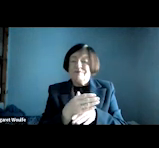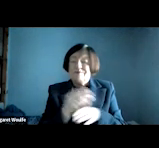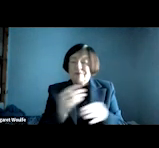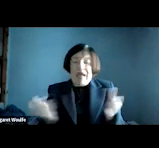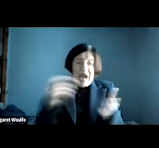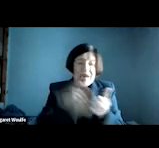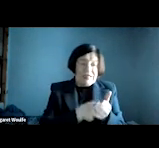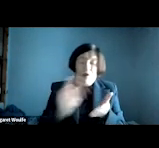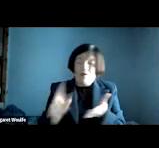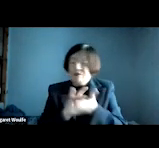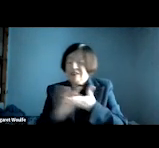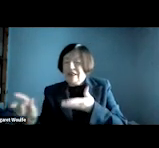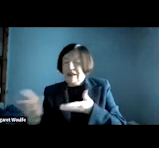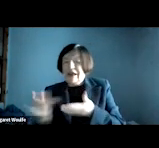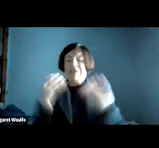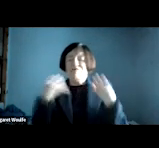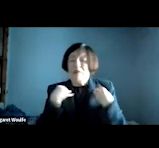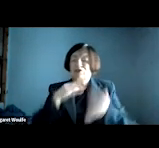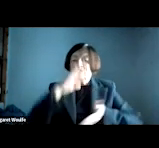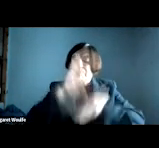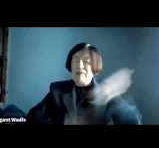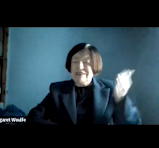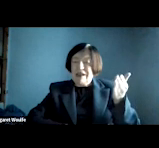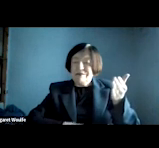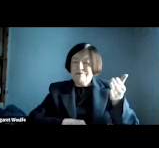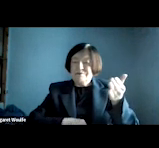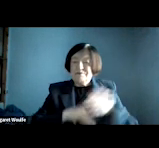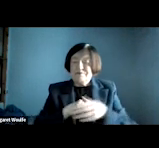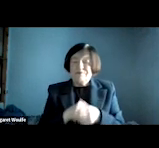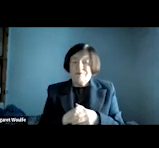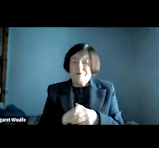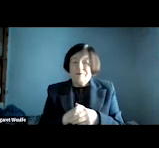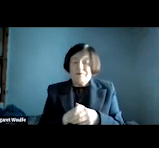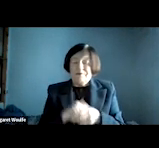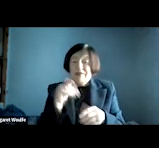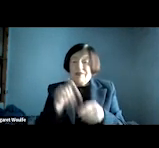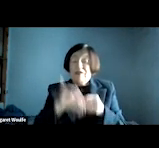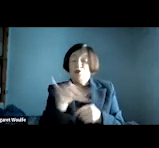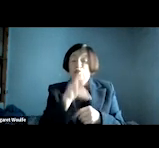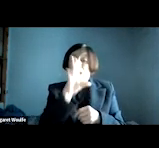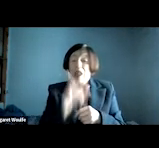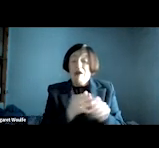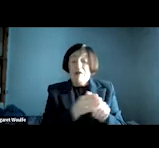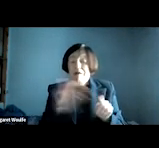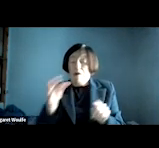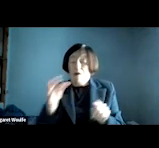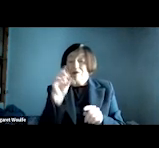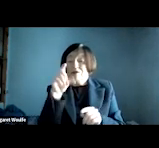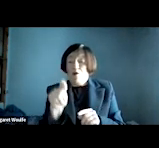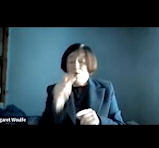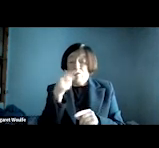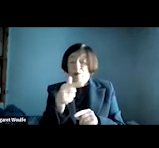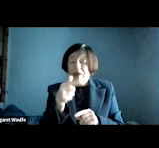any information that's missing. And then in July through to October